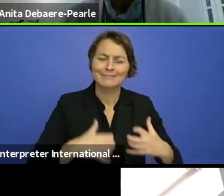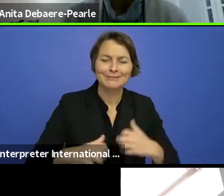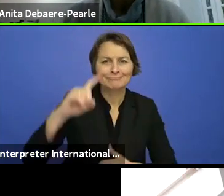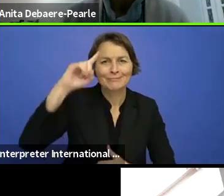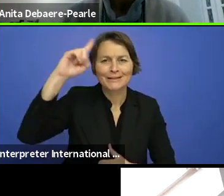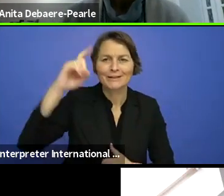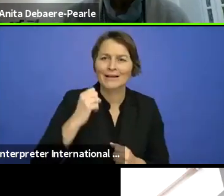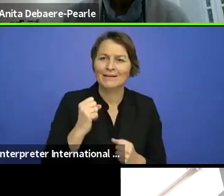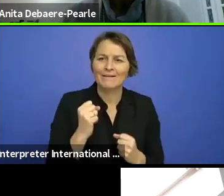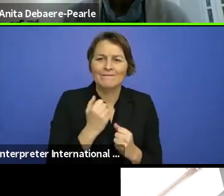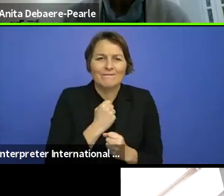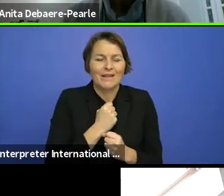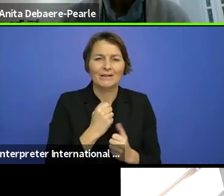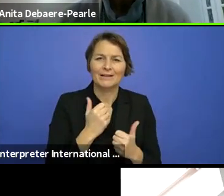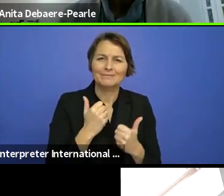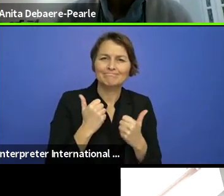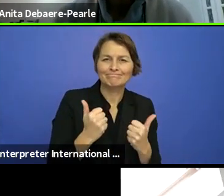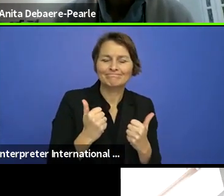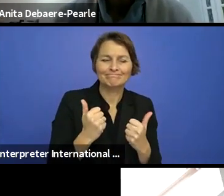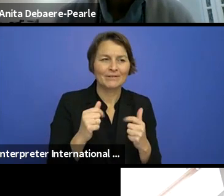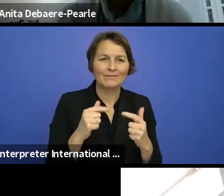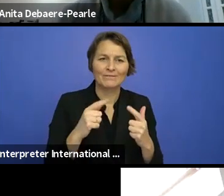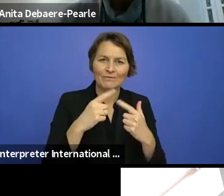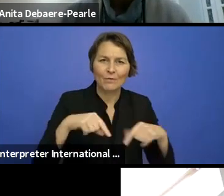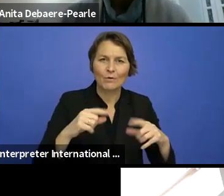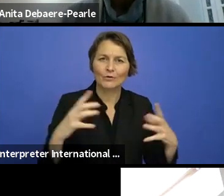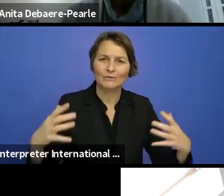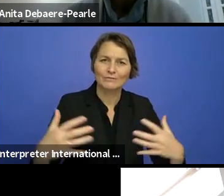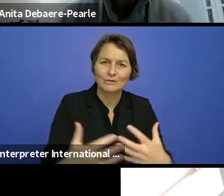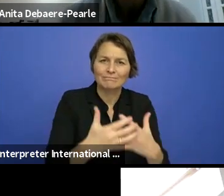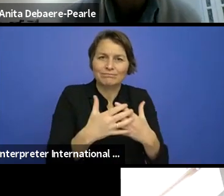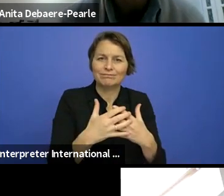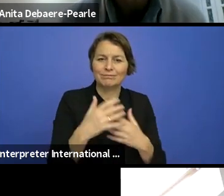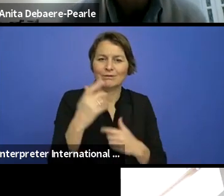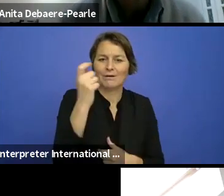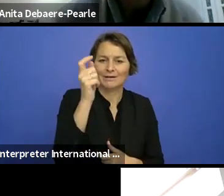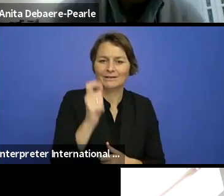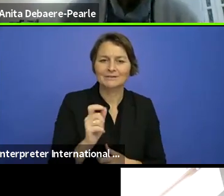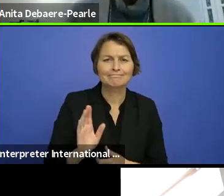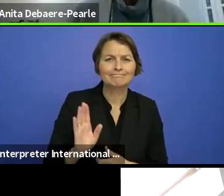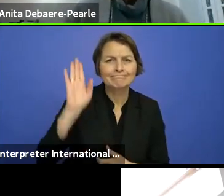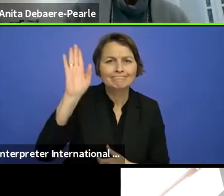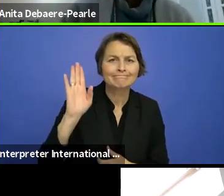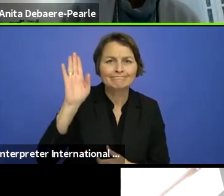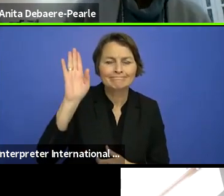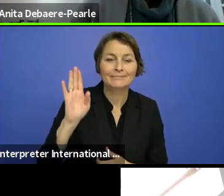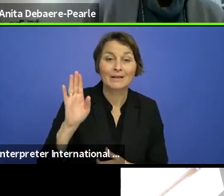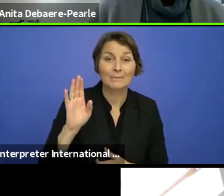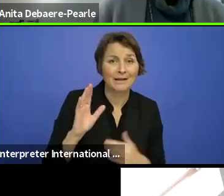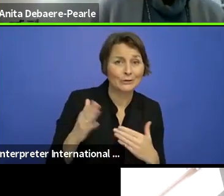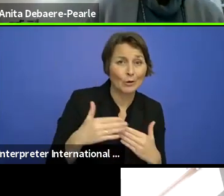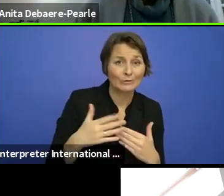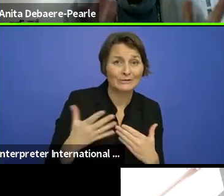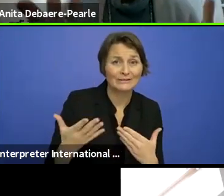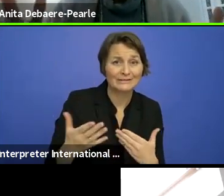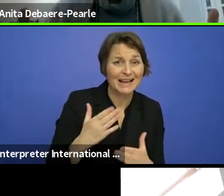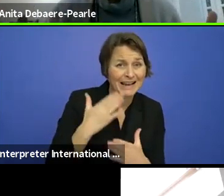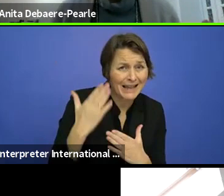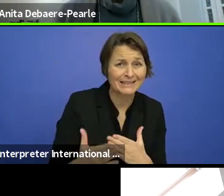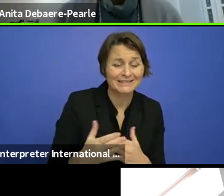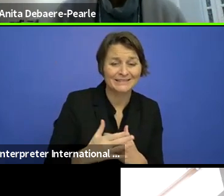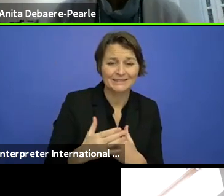our artists. I think we actually have got several messages. Oh, sorry to close down, but final words. I